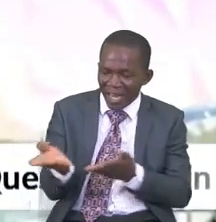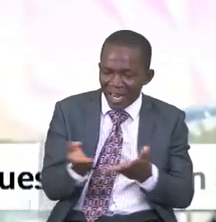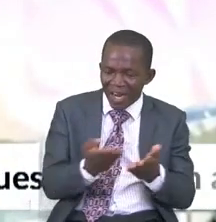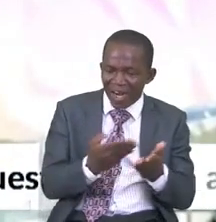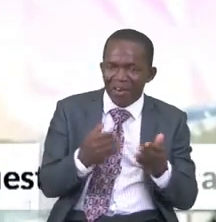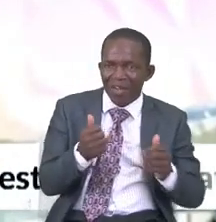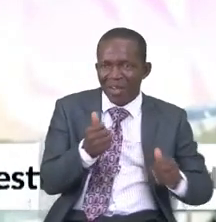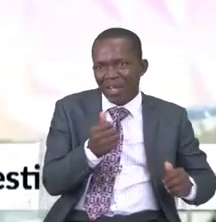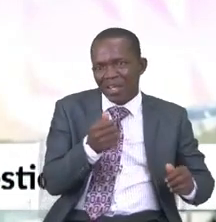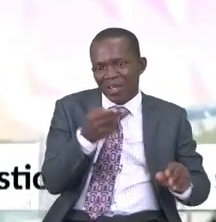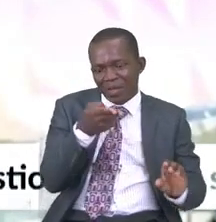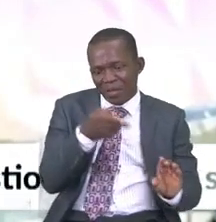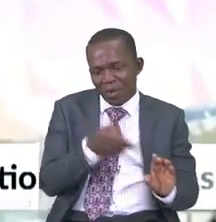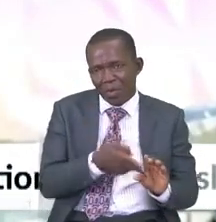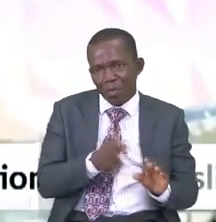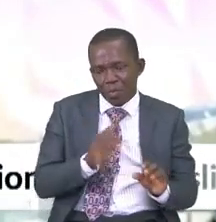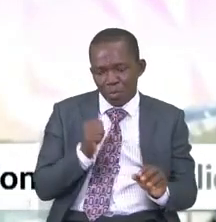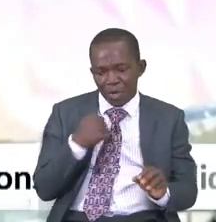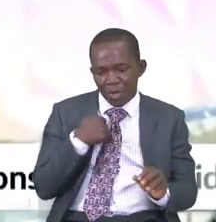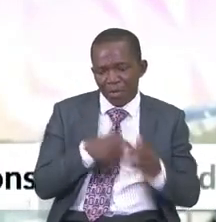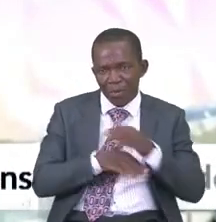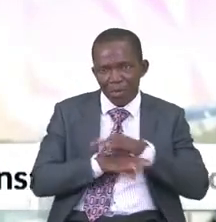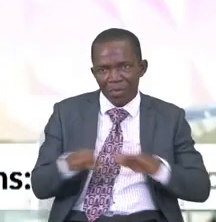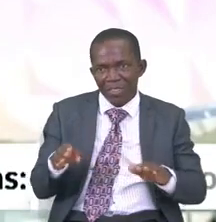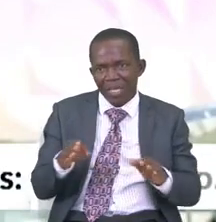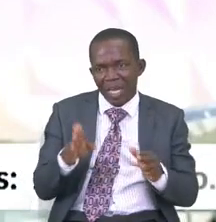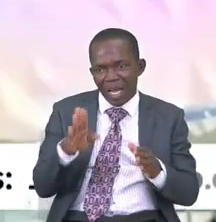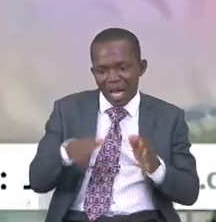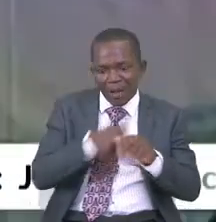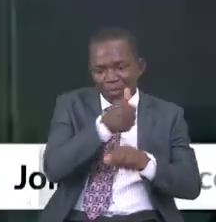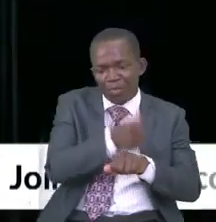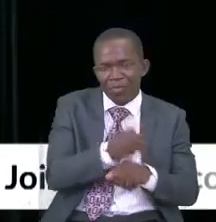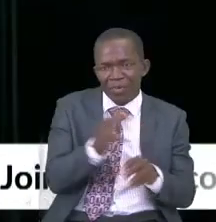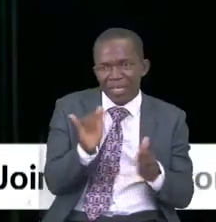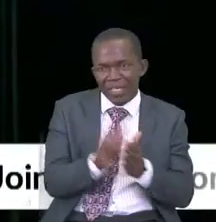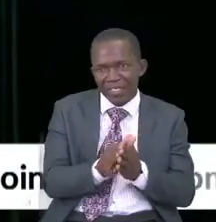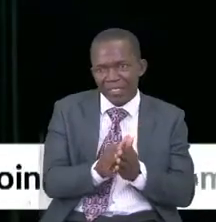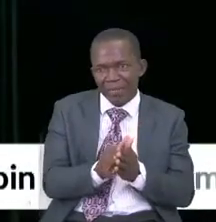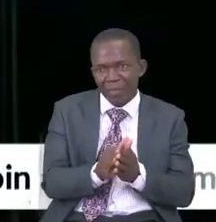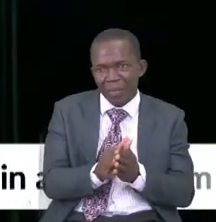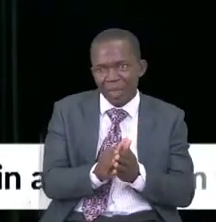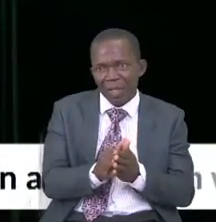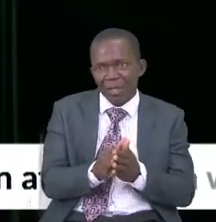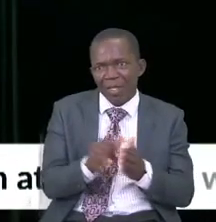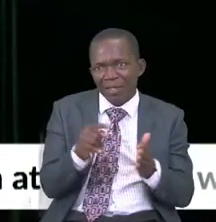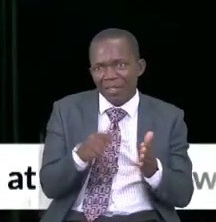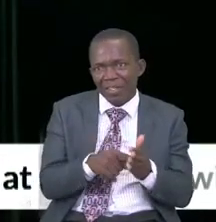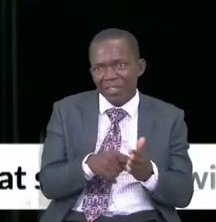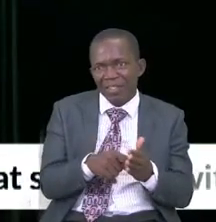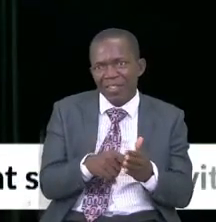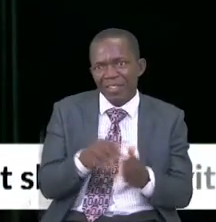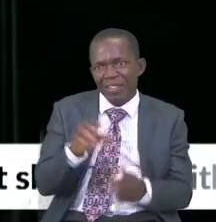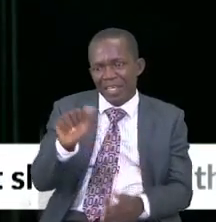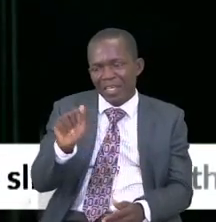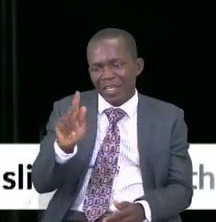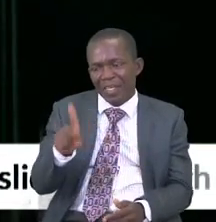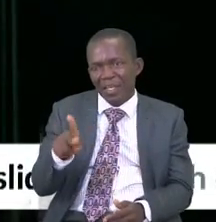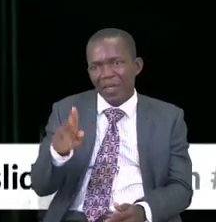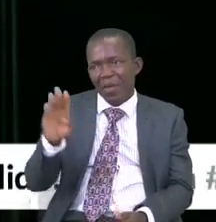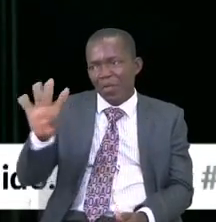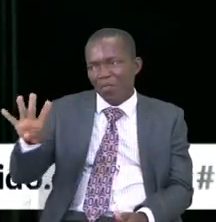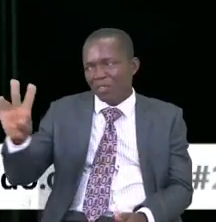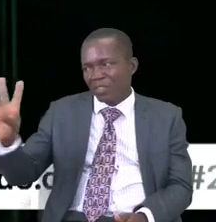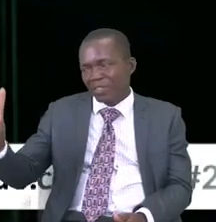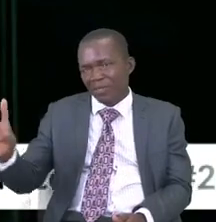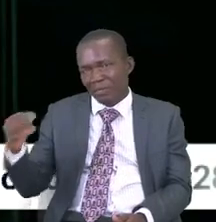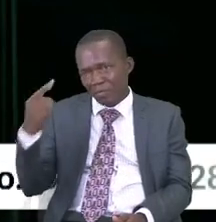don't endorse that. But it's kind of interesting, right? That they give AK-47s to kids, little